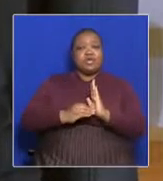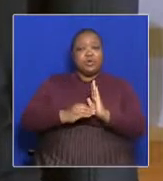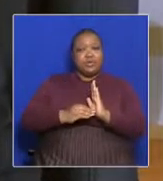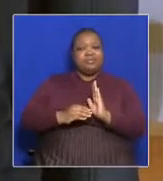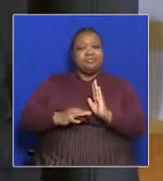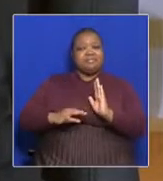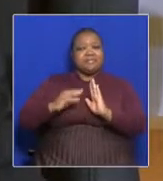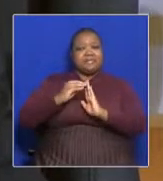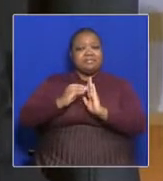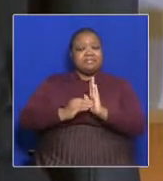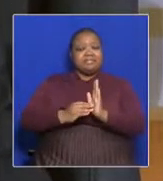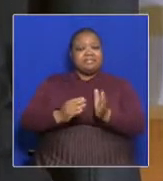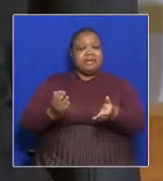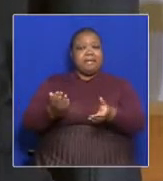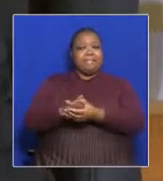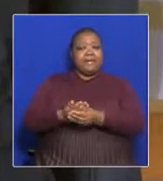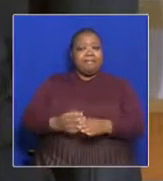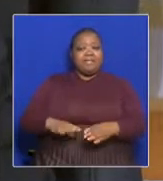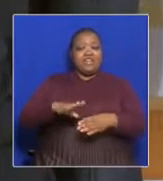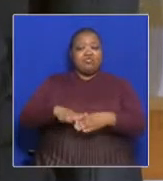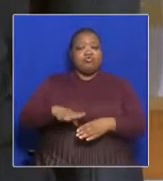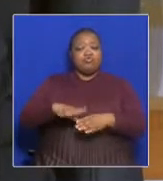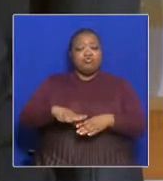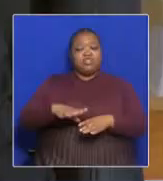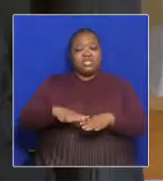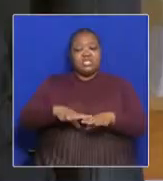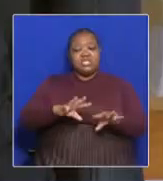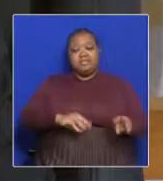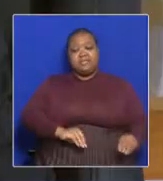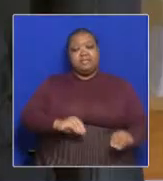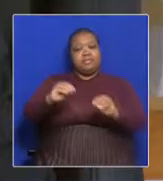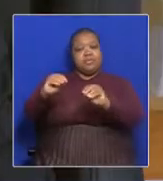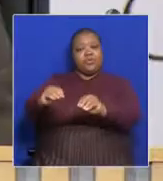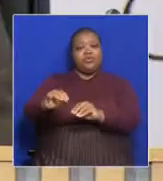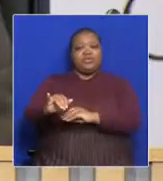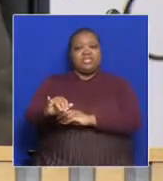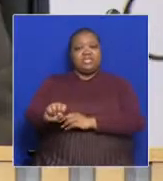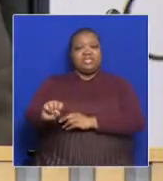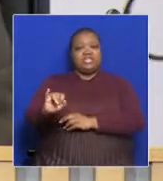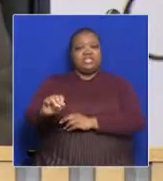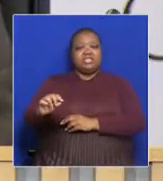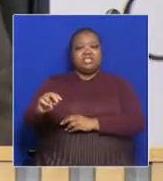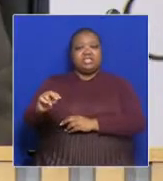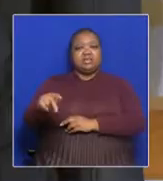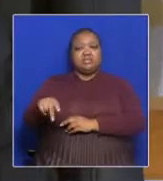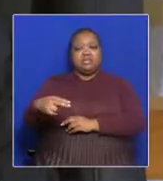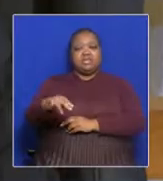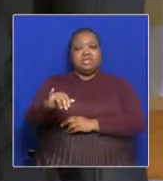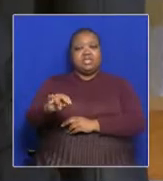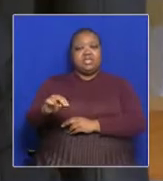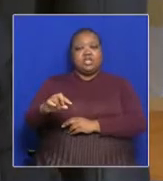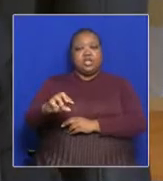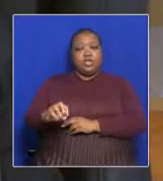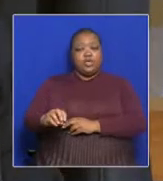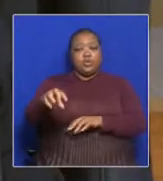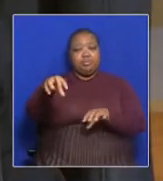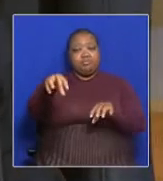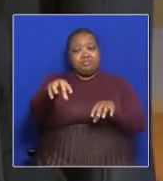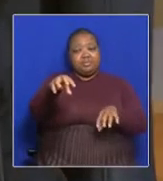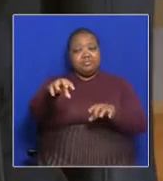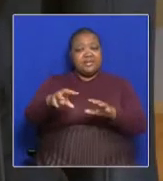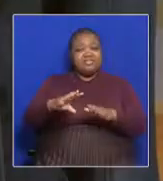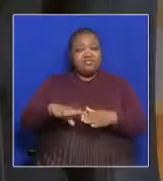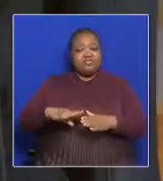reason for moving to Isipingo. Yes, Commissioner. But it's not in the diary of